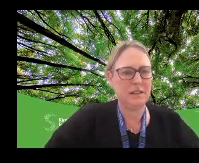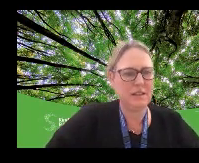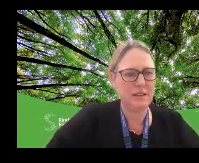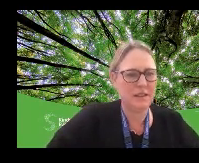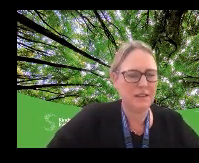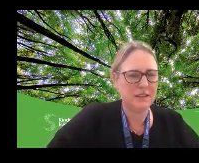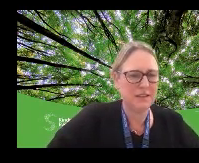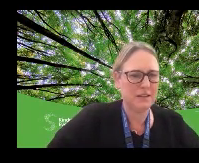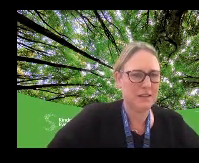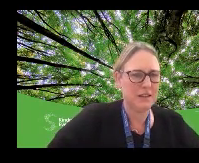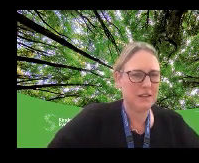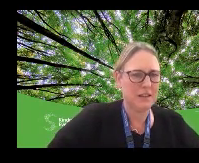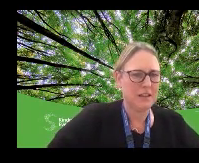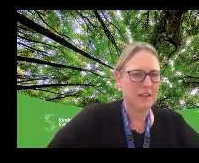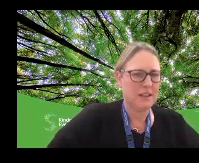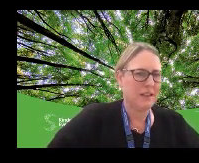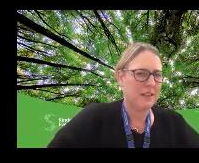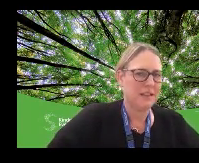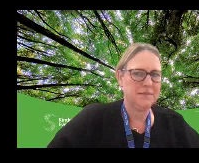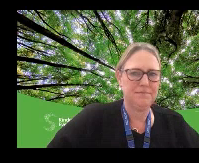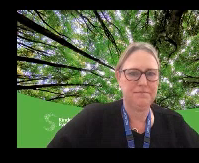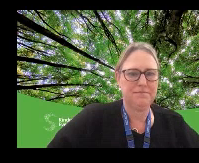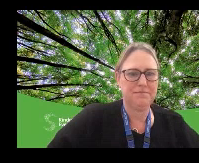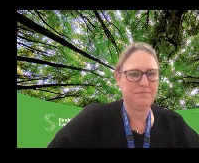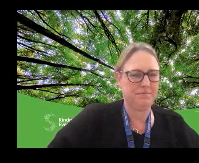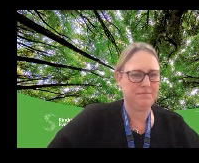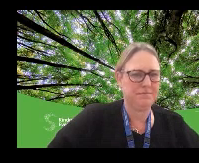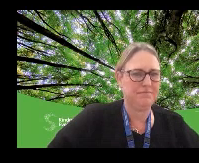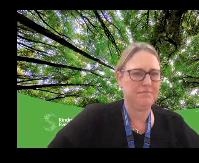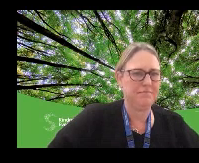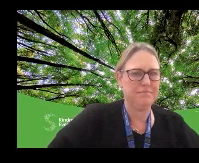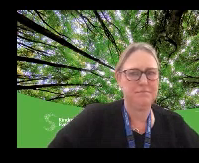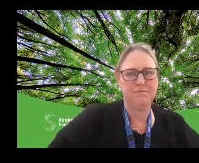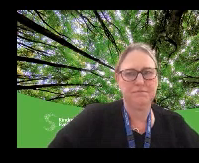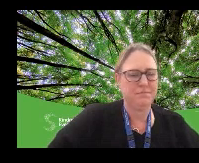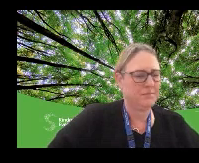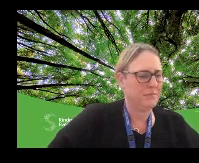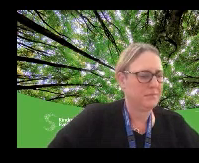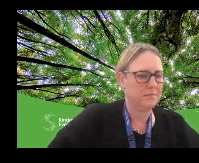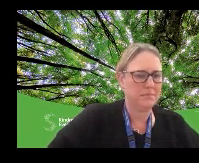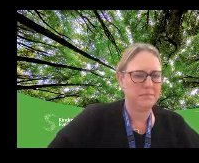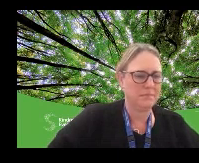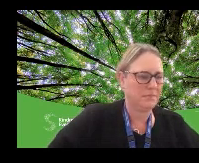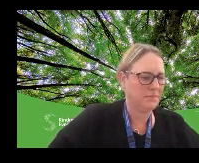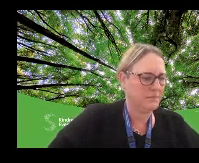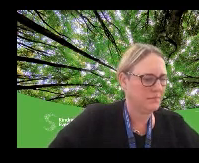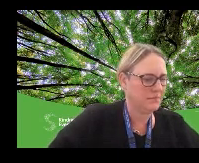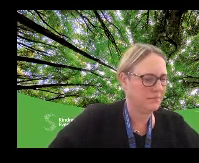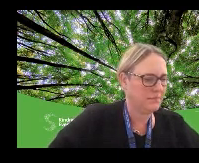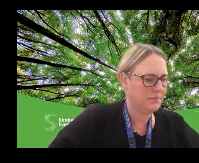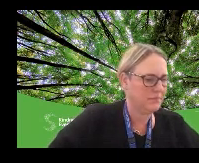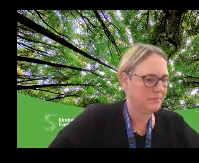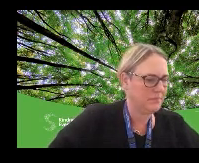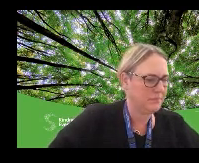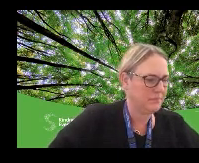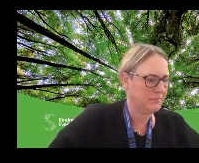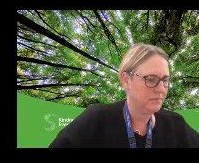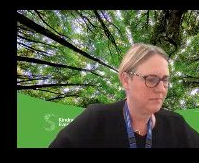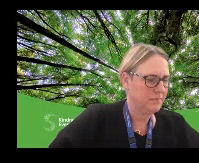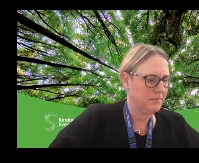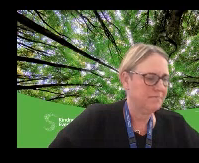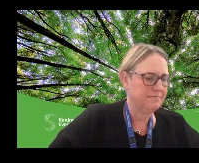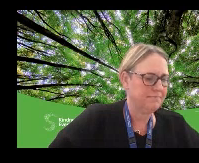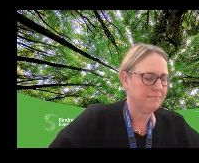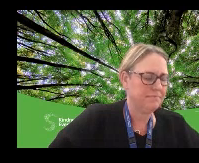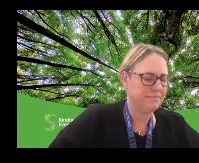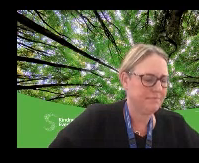Okay, so peer relationships and friendships. So this is all just detailing the different areas, because when we're exploring whether we're looking